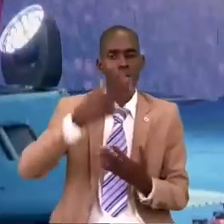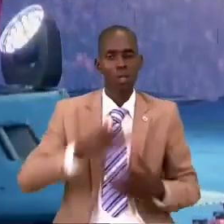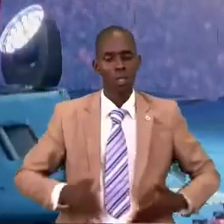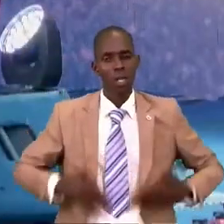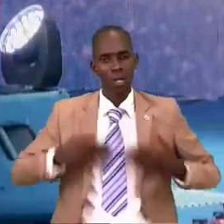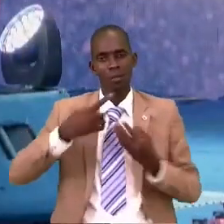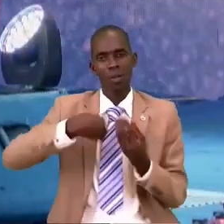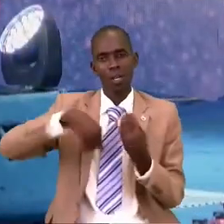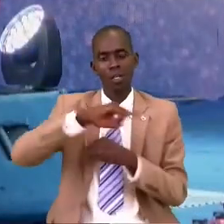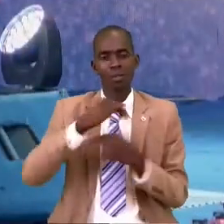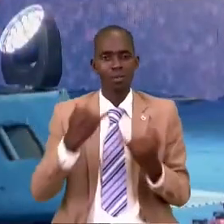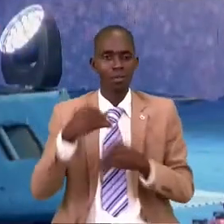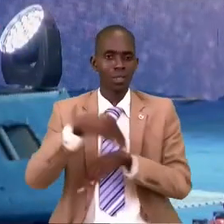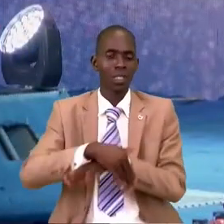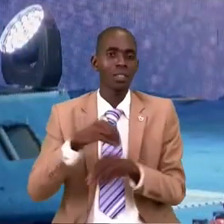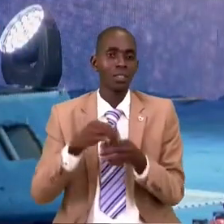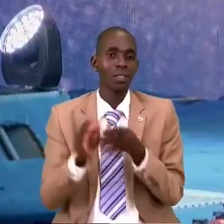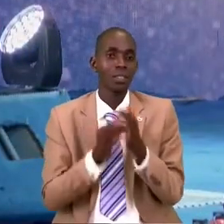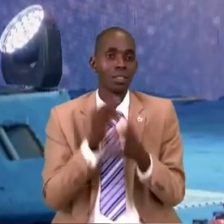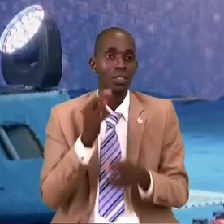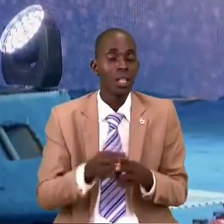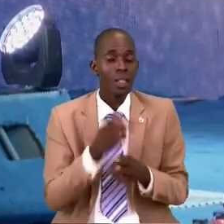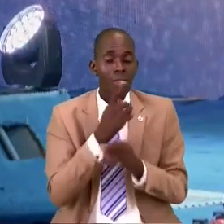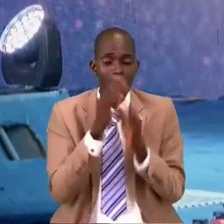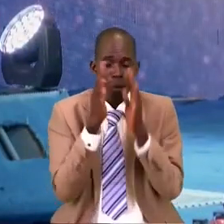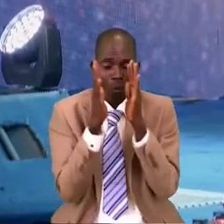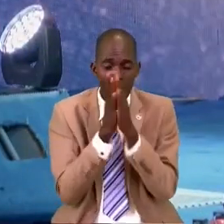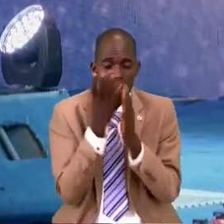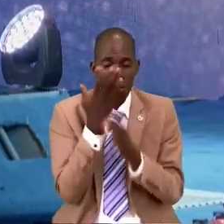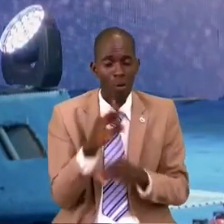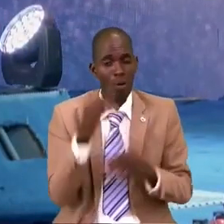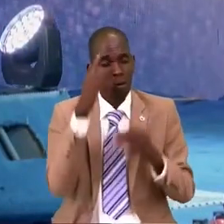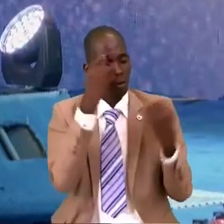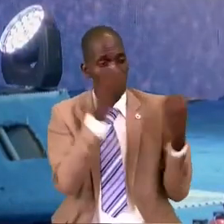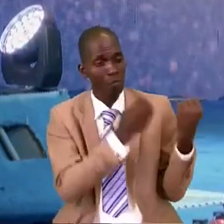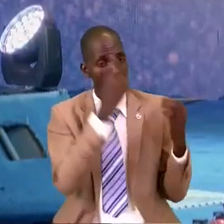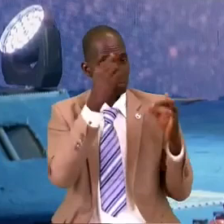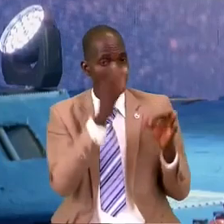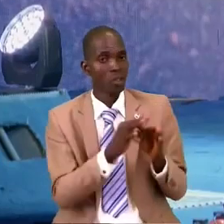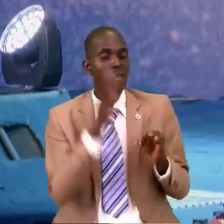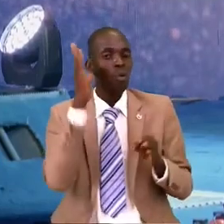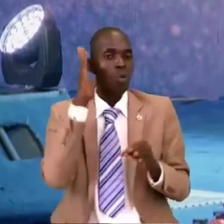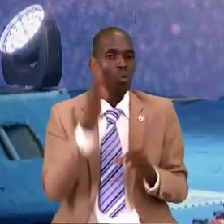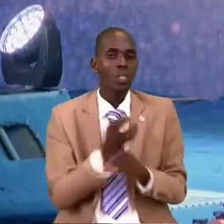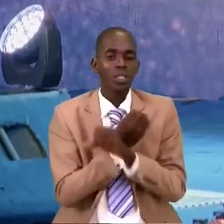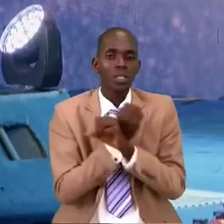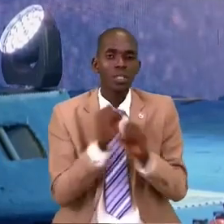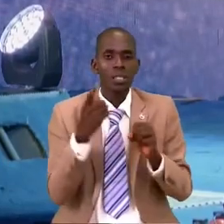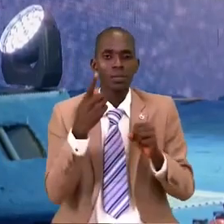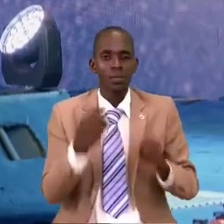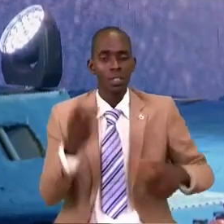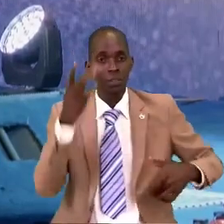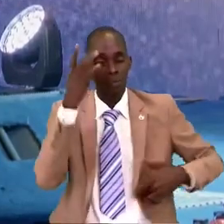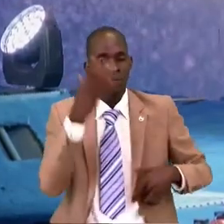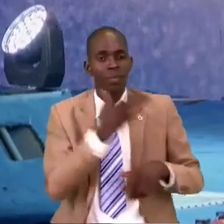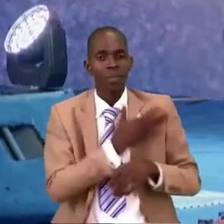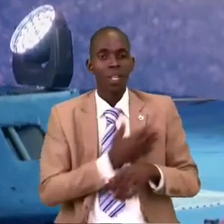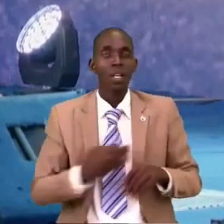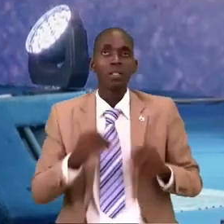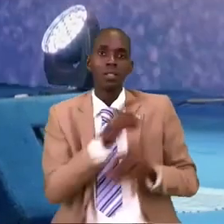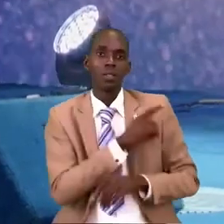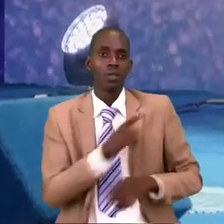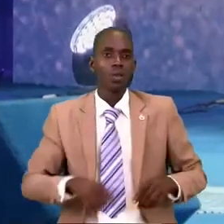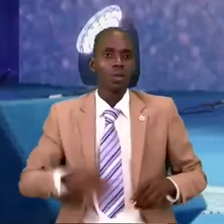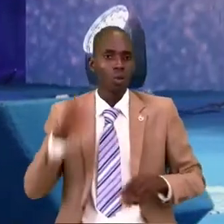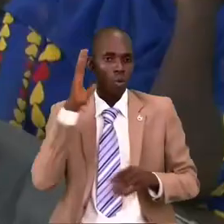Lord shall raise him up. And if he has committed sins, they shall be forgiven him.